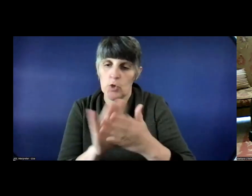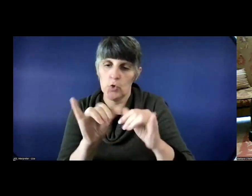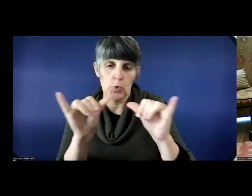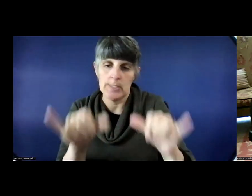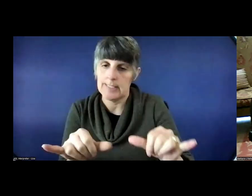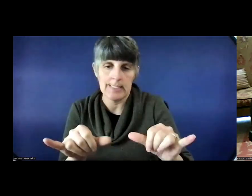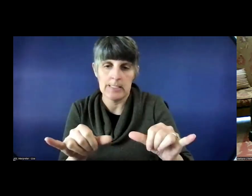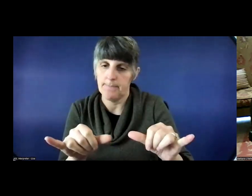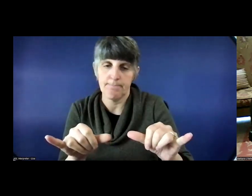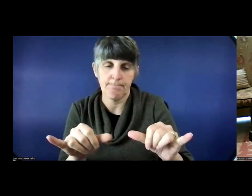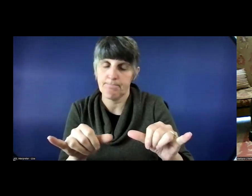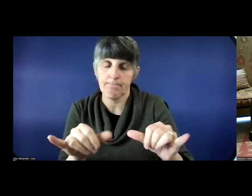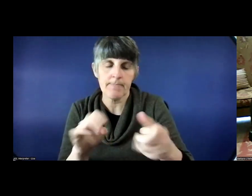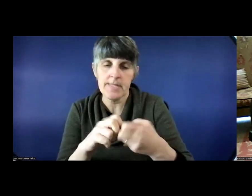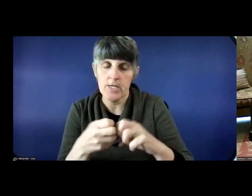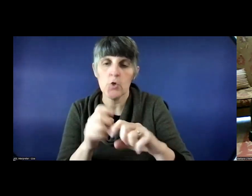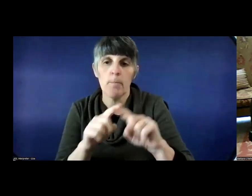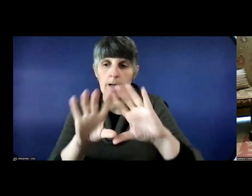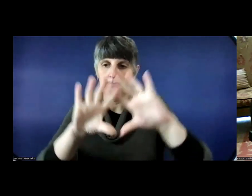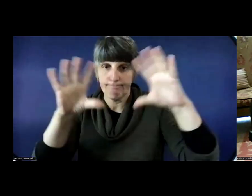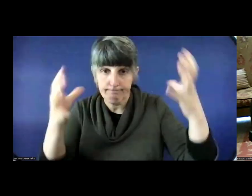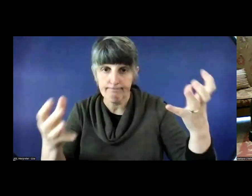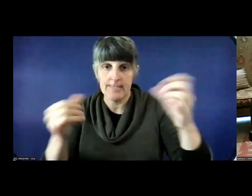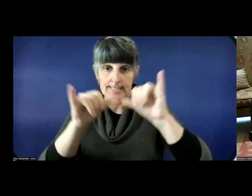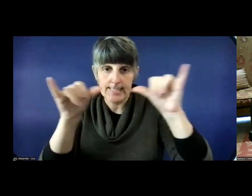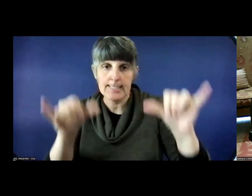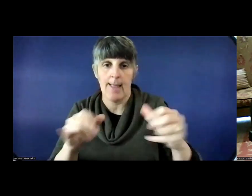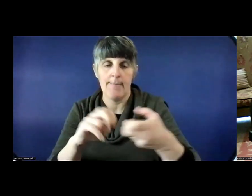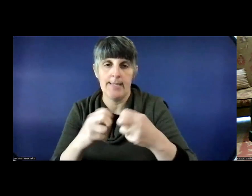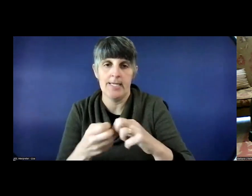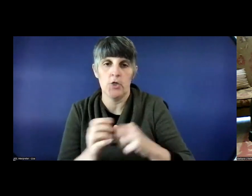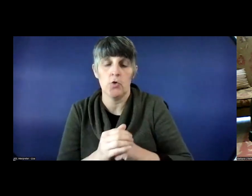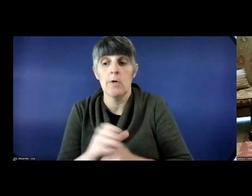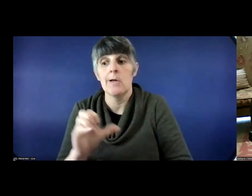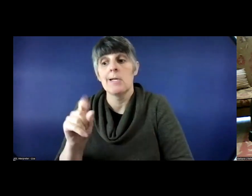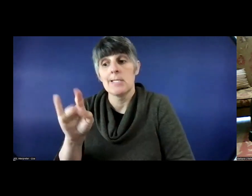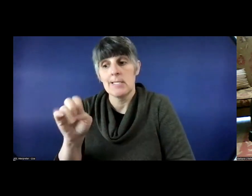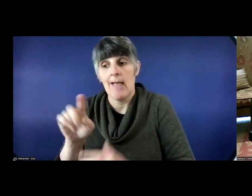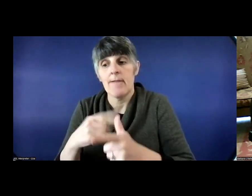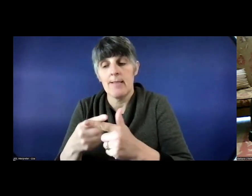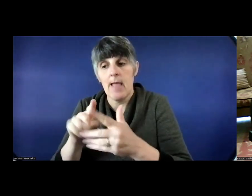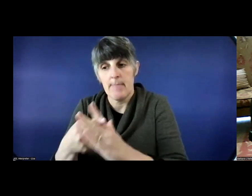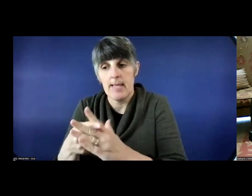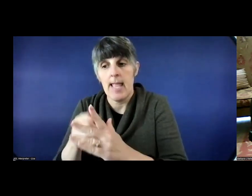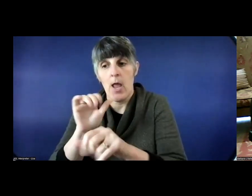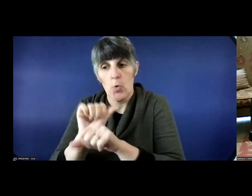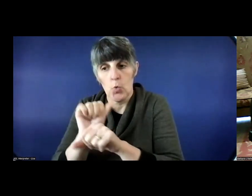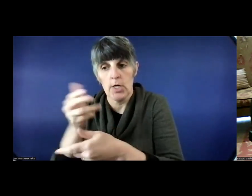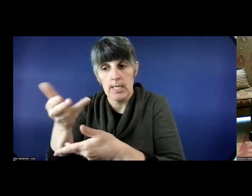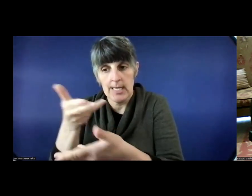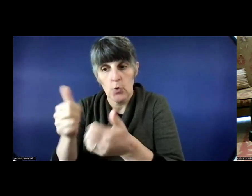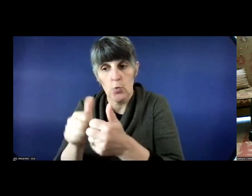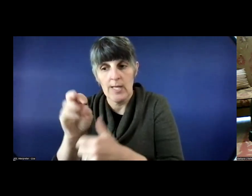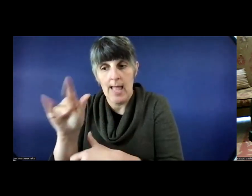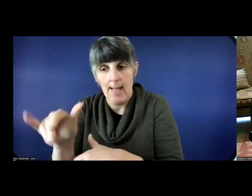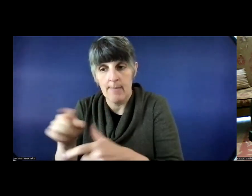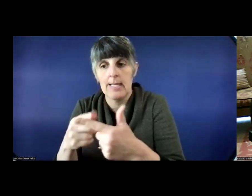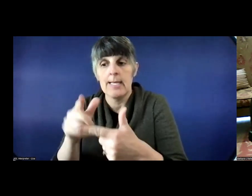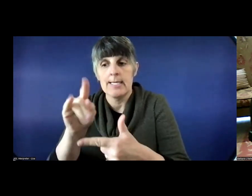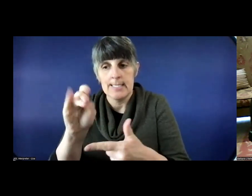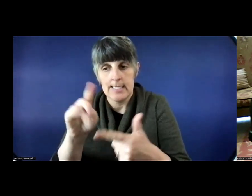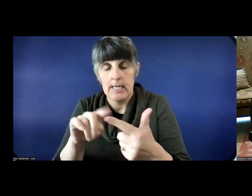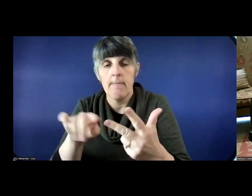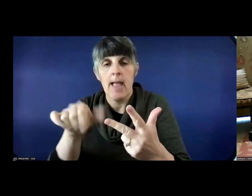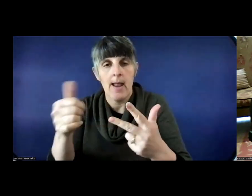system issue, but as a systemic issue. Stephanie then began working with Emily, with Tim and